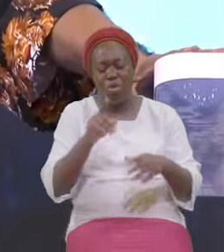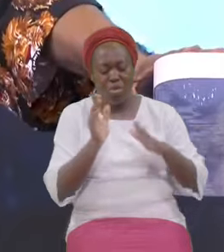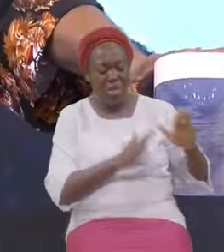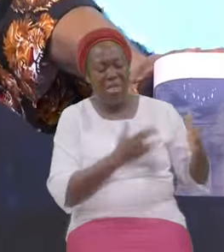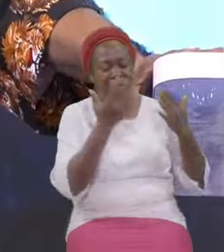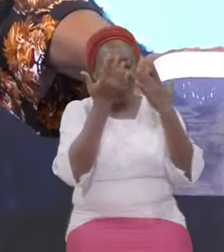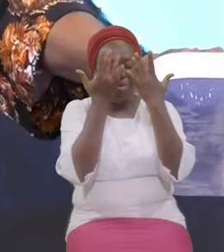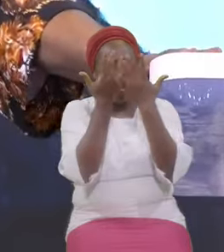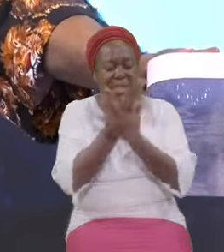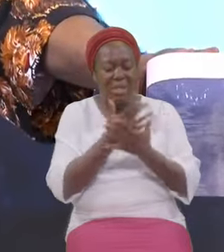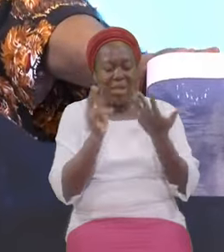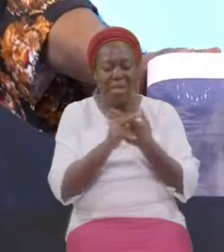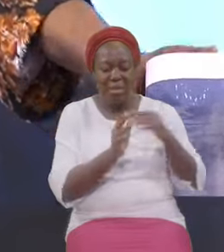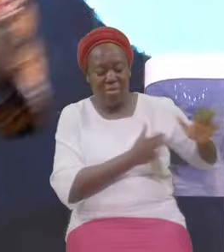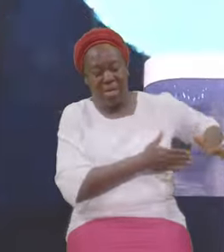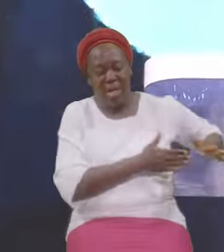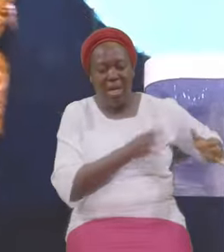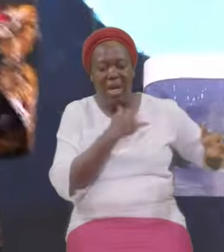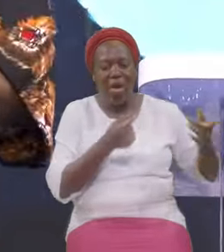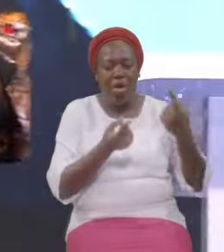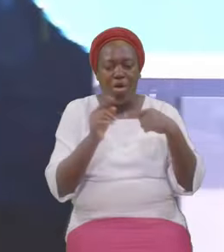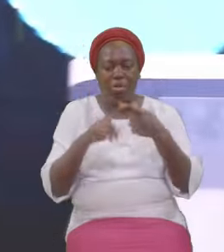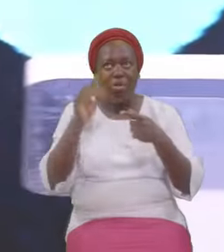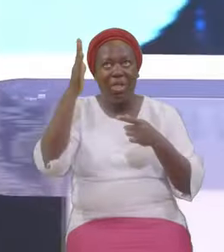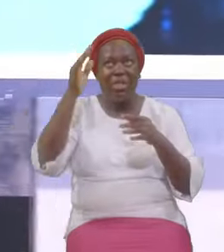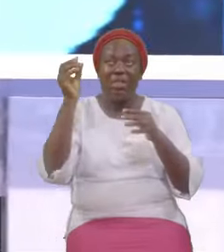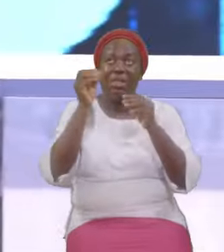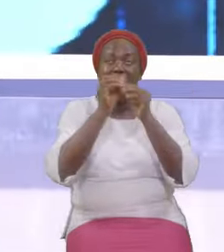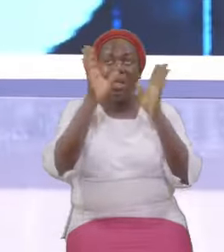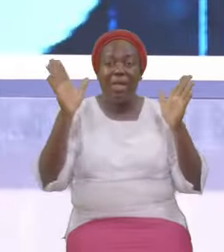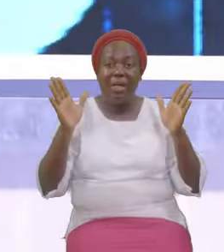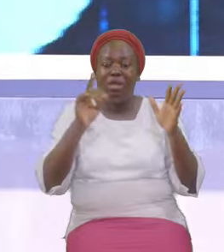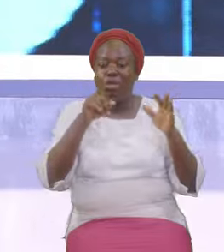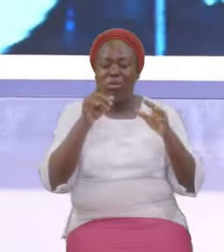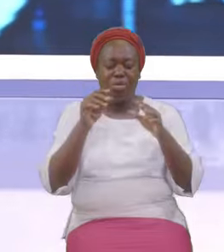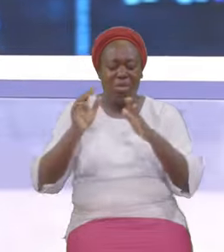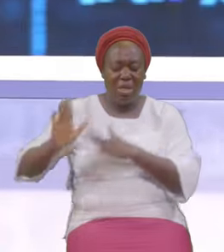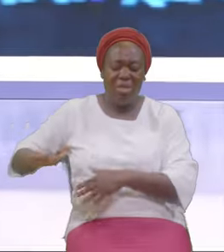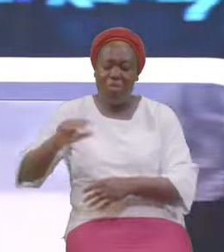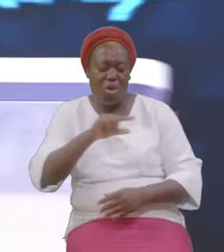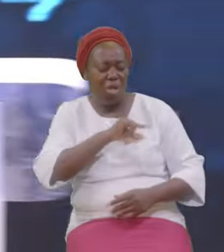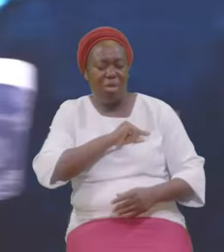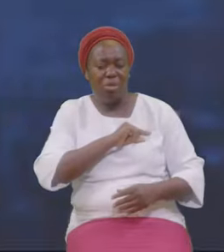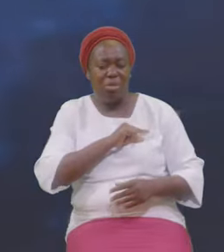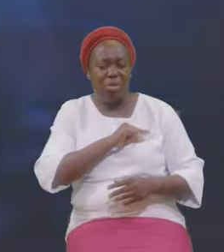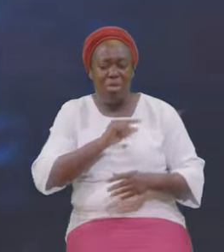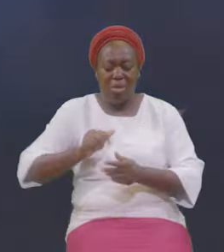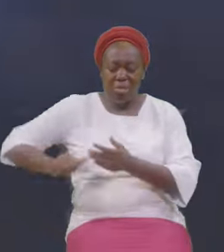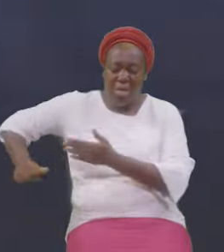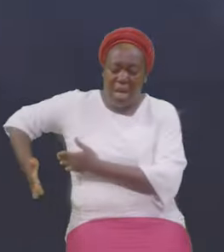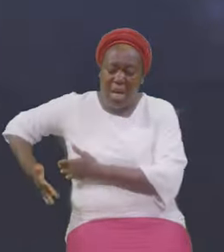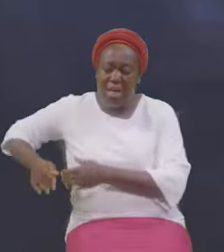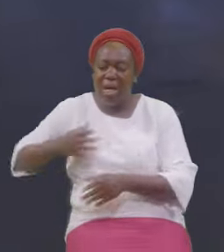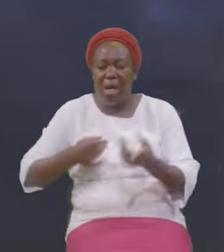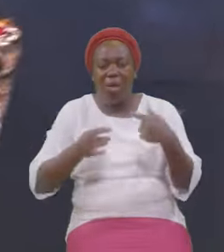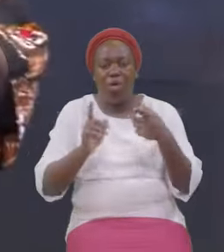you come to his light. You leave your guilt behind and you come to his